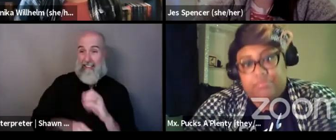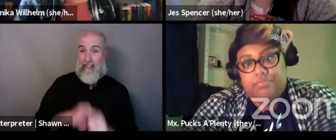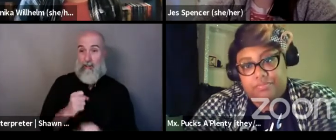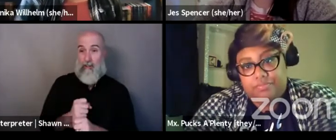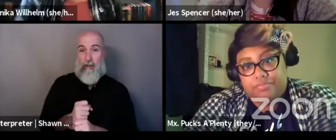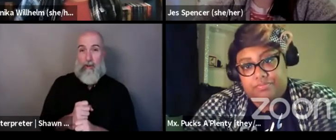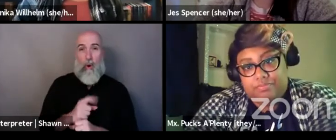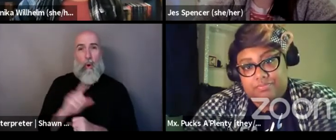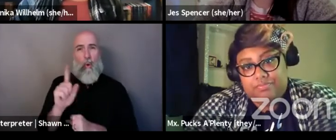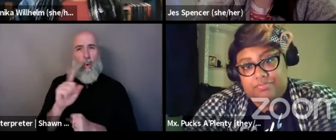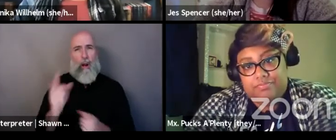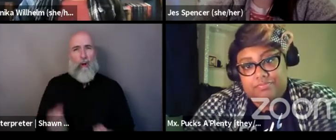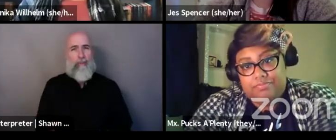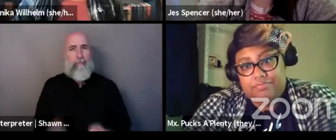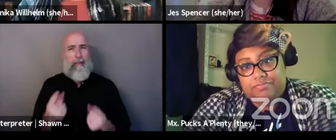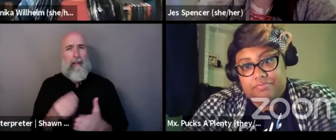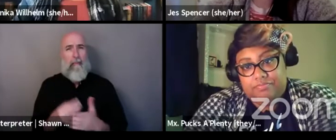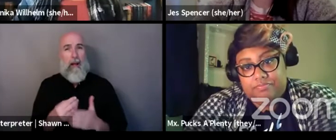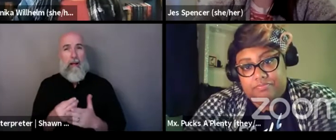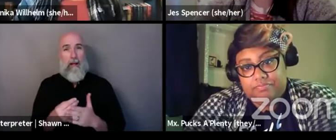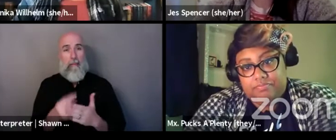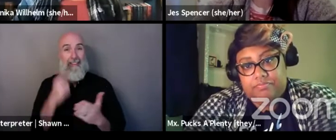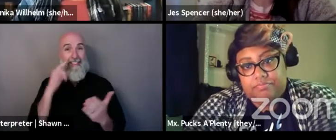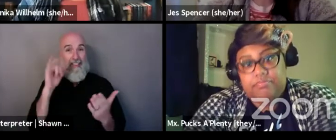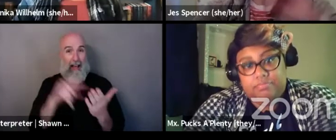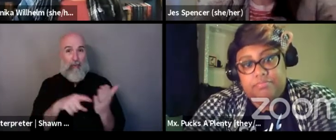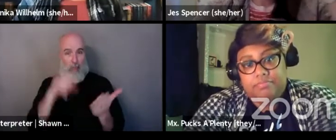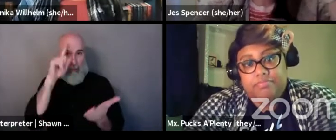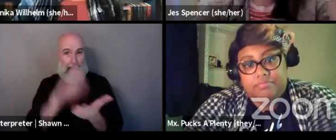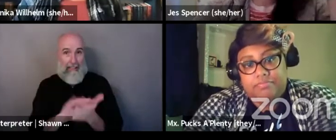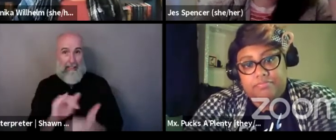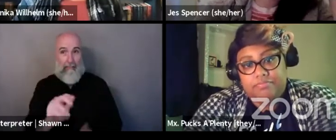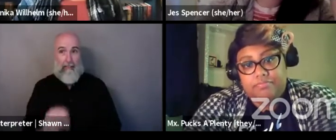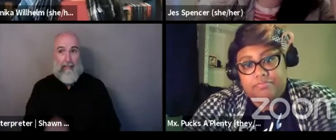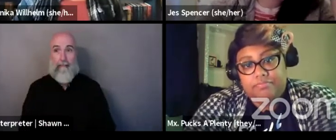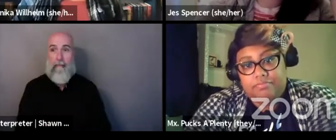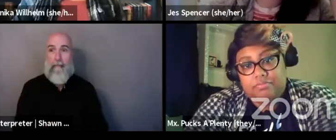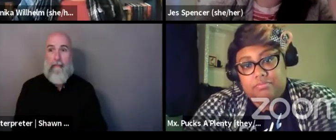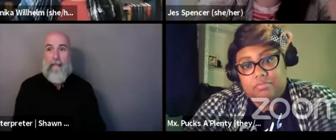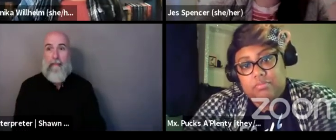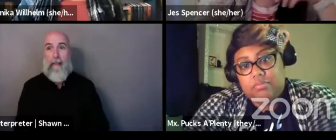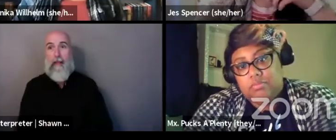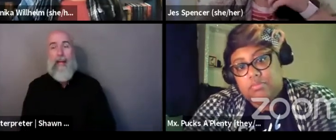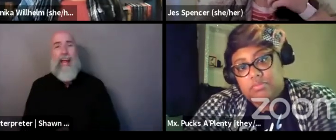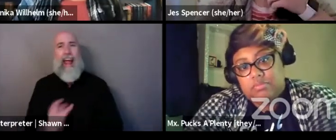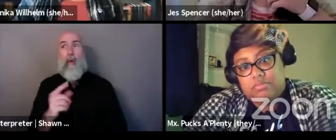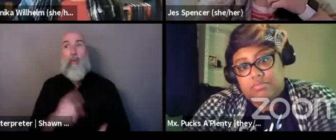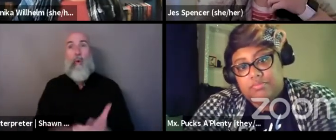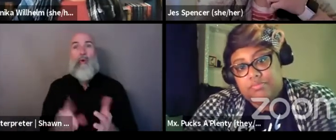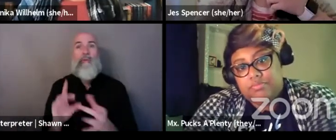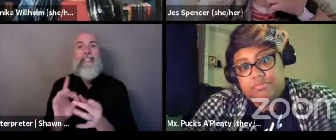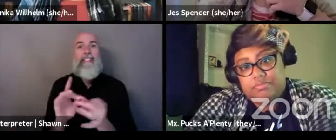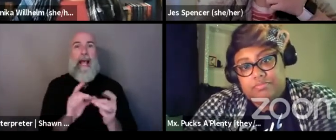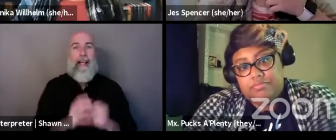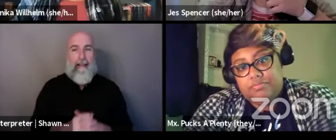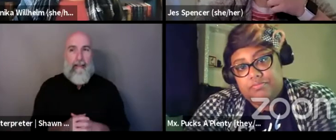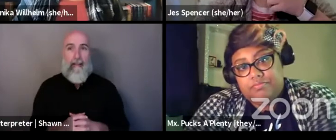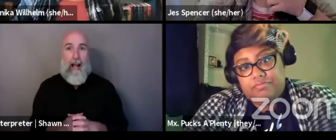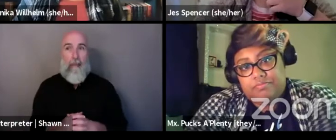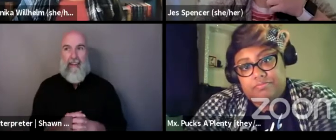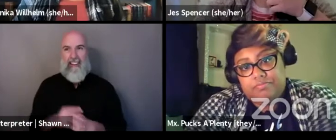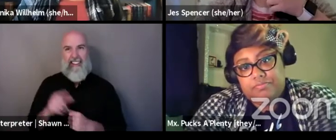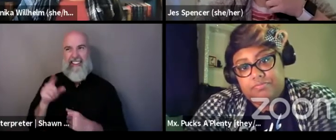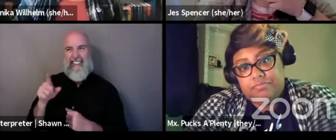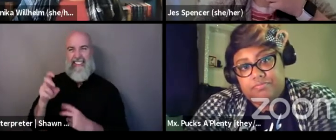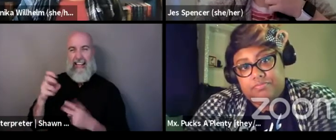where are you spending your money? Because that is what you believe in. Exactly. And what are the things you're saying? Okay. I mean, this is an inside